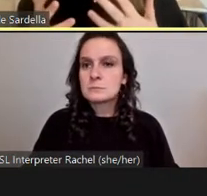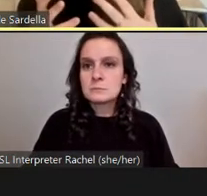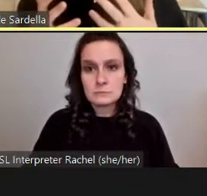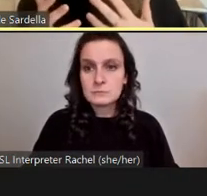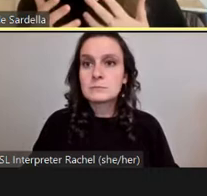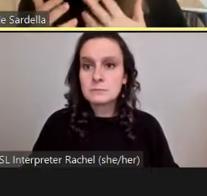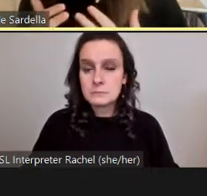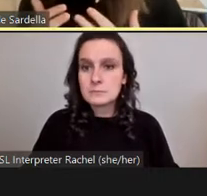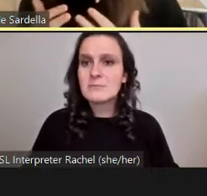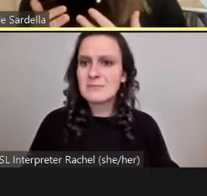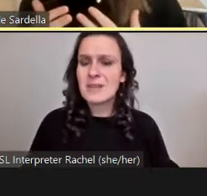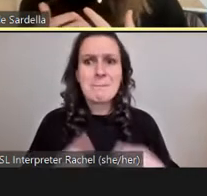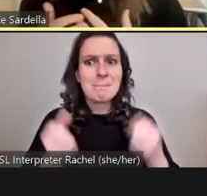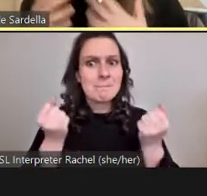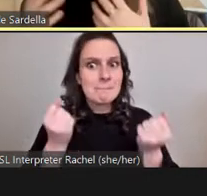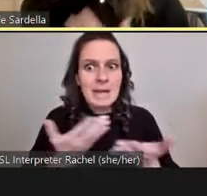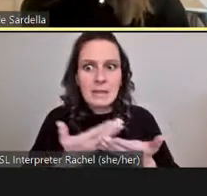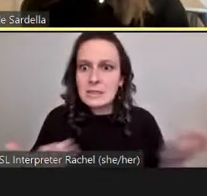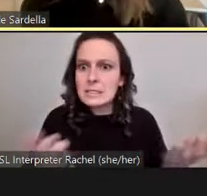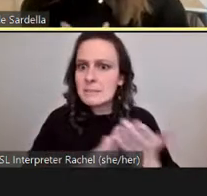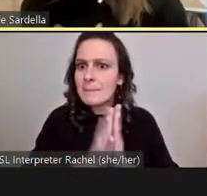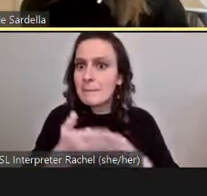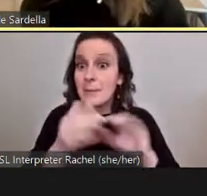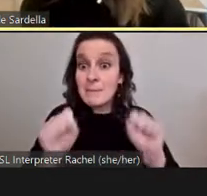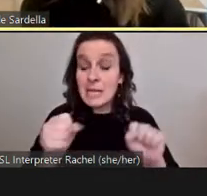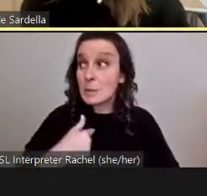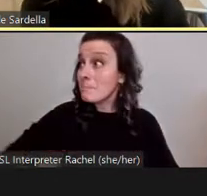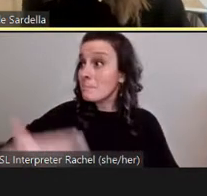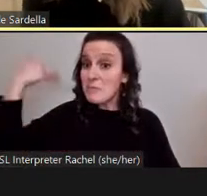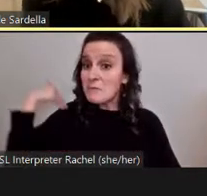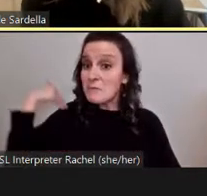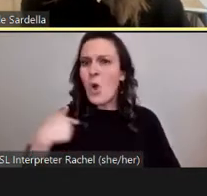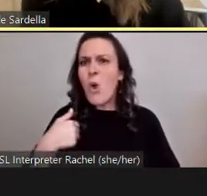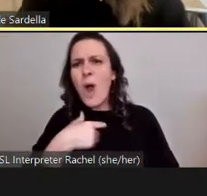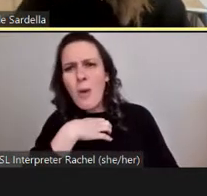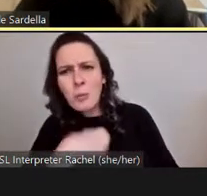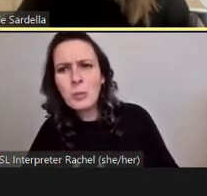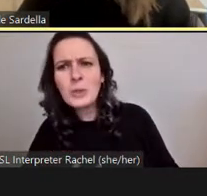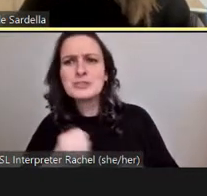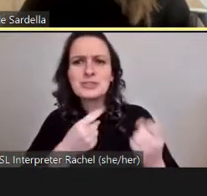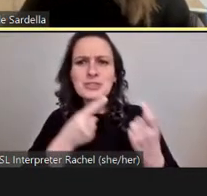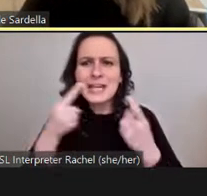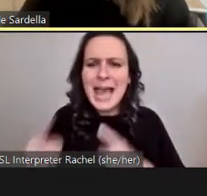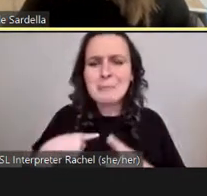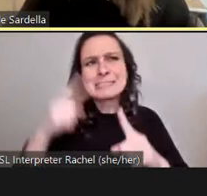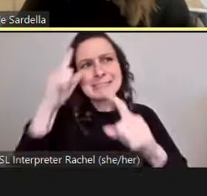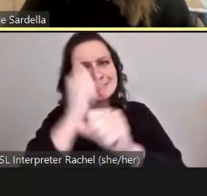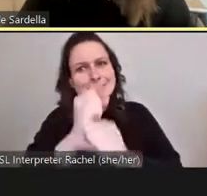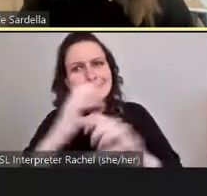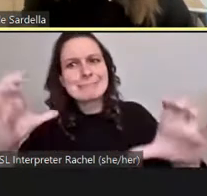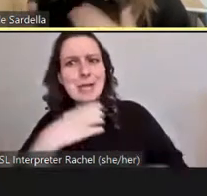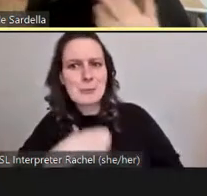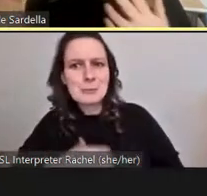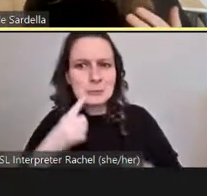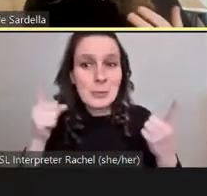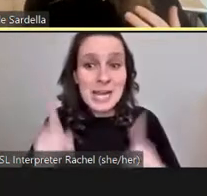so many things have become possible that I could only have dreamed of 10 years ago. So I want to talk